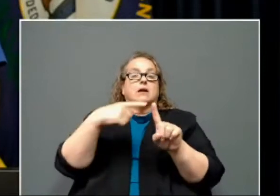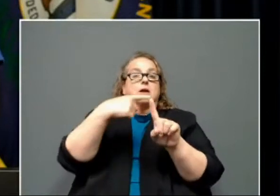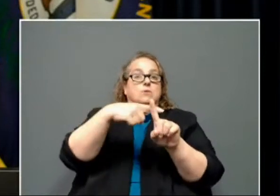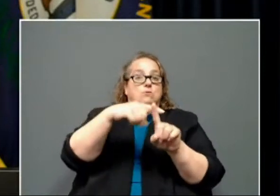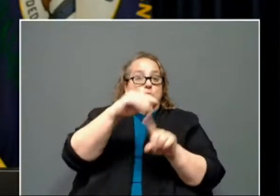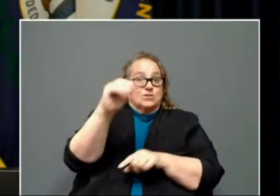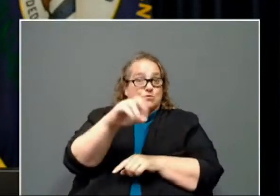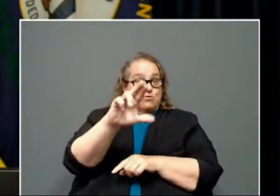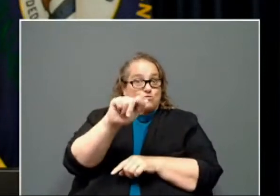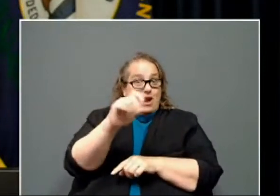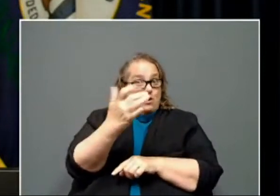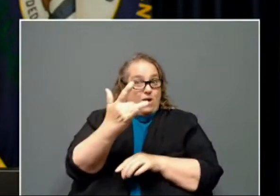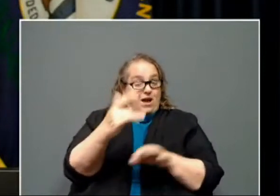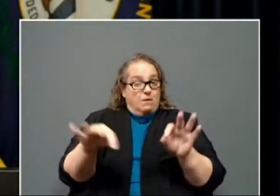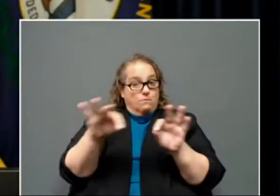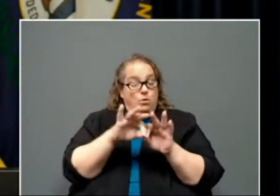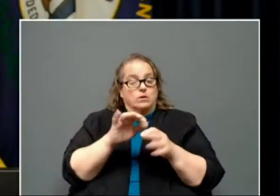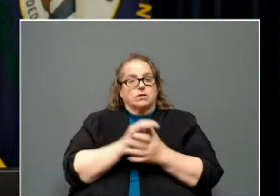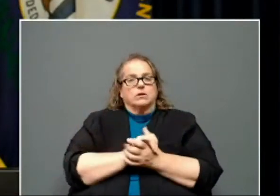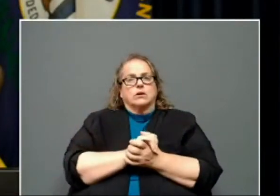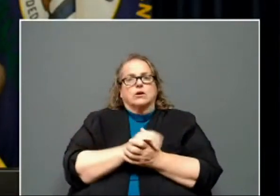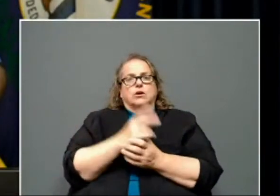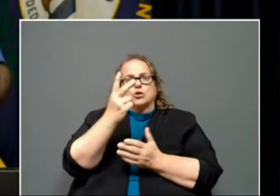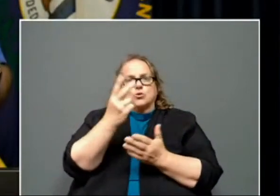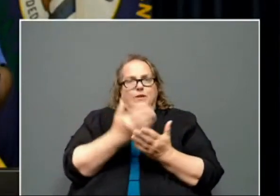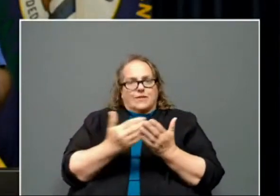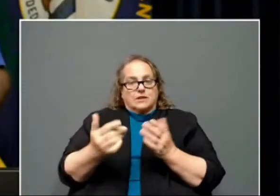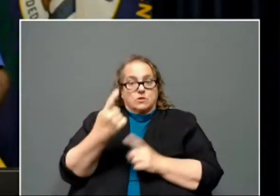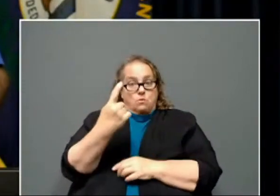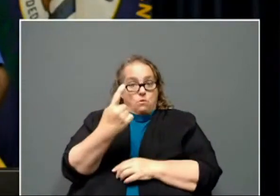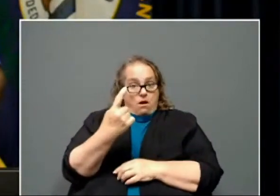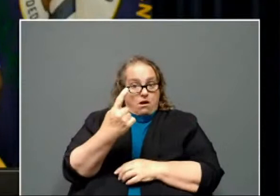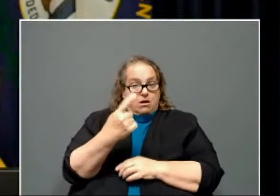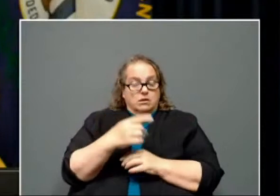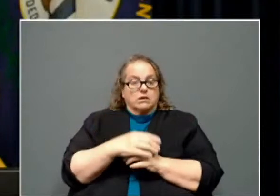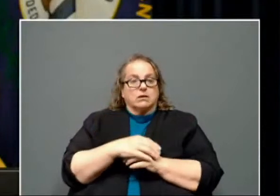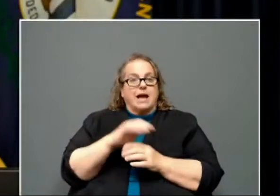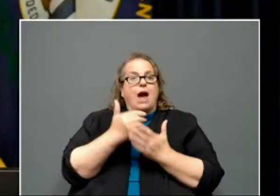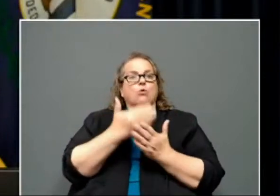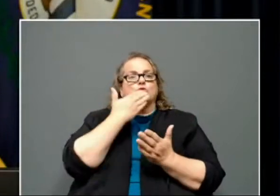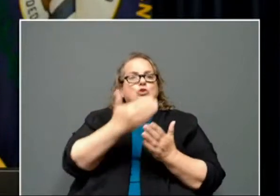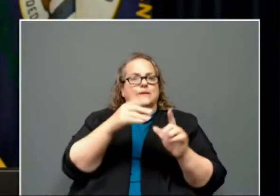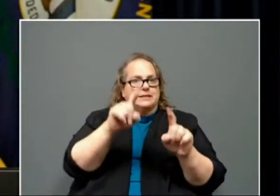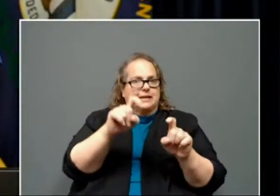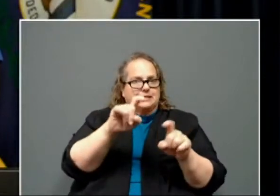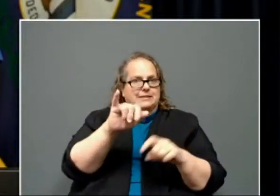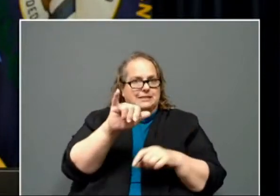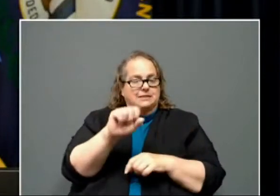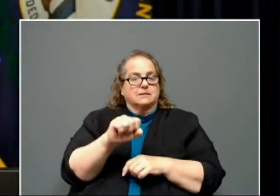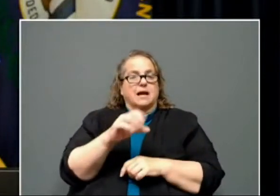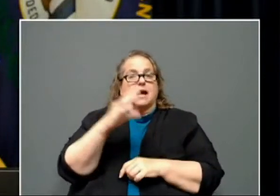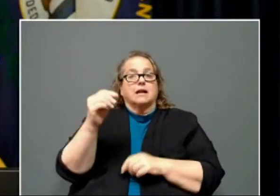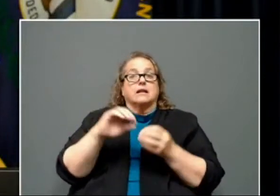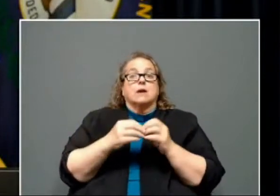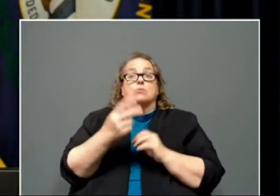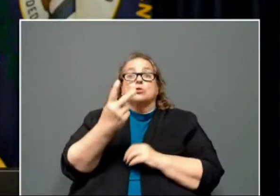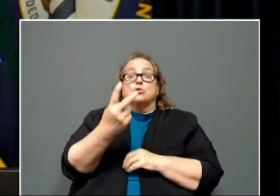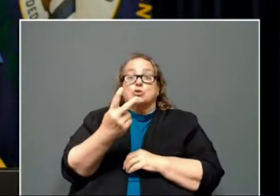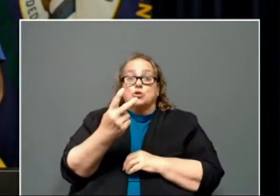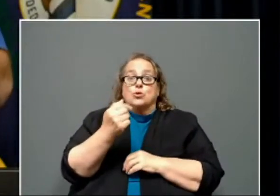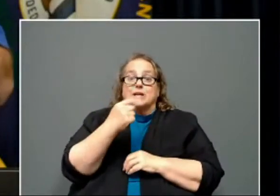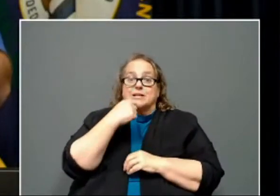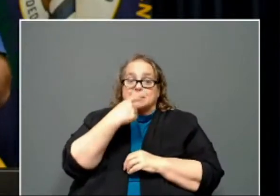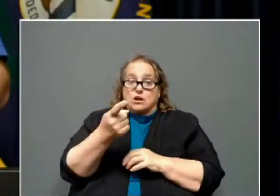because it tells you 2 things. Number one, the sufficiency of the testing. But number 2, it tells you how much